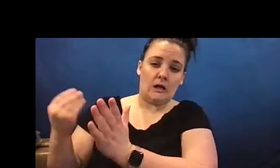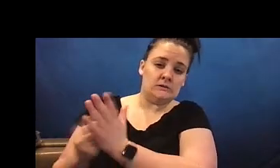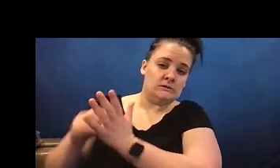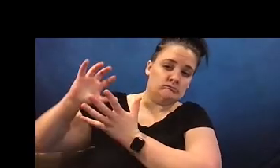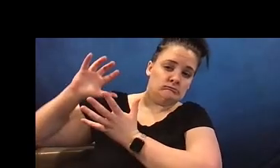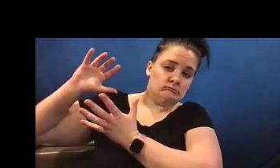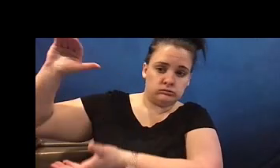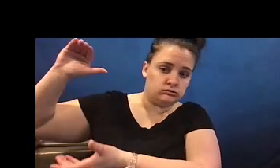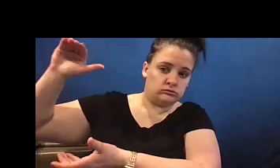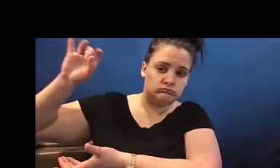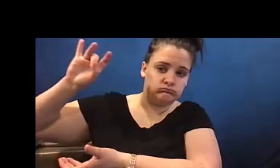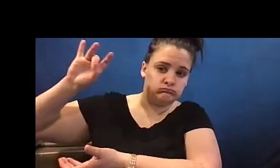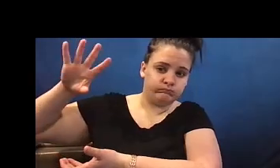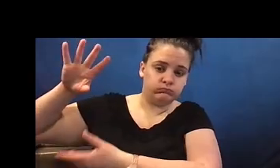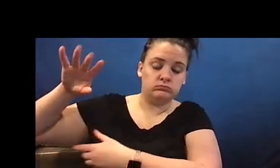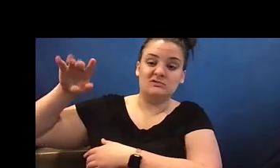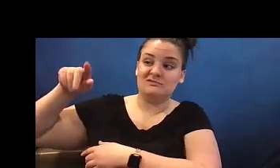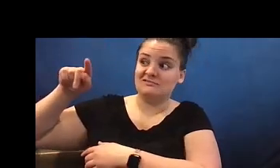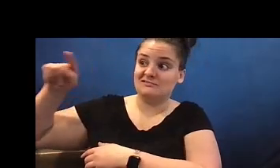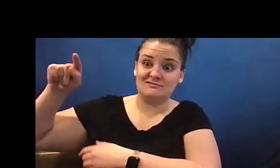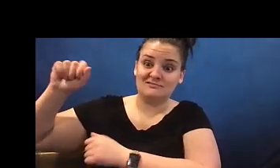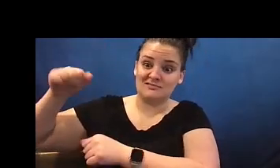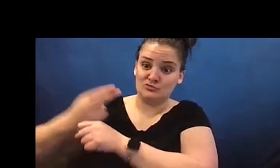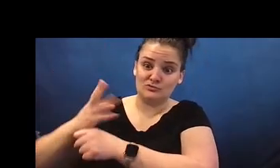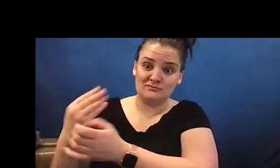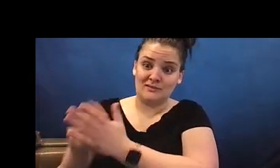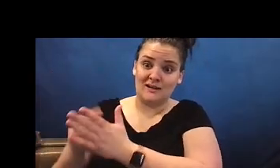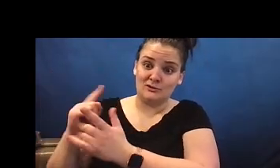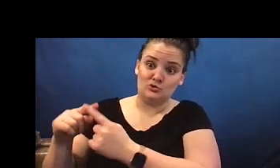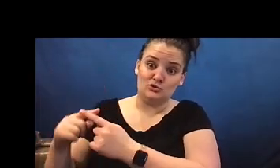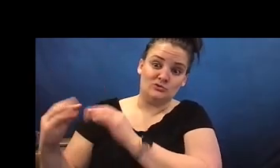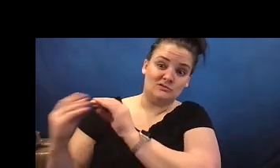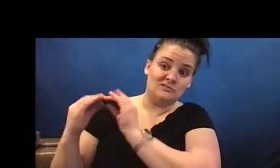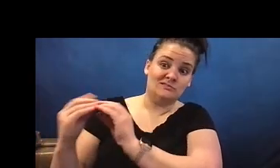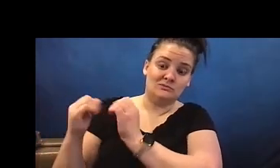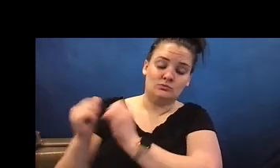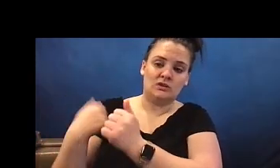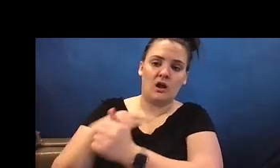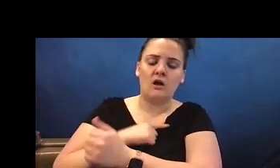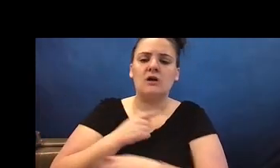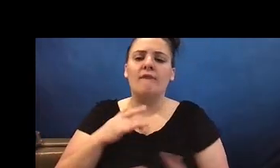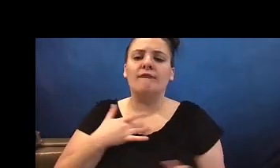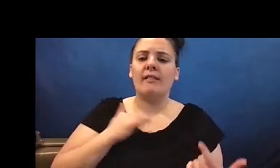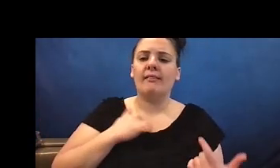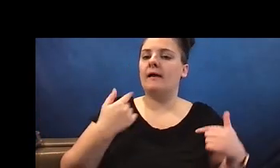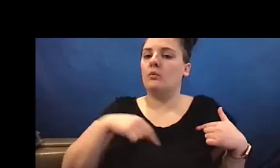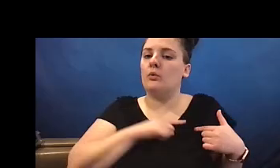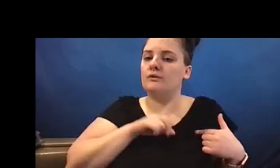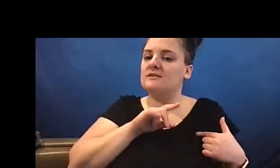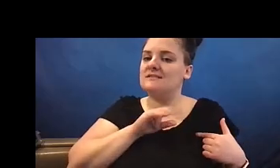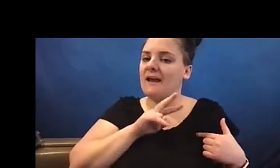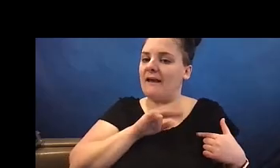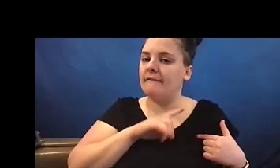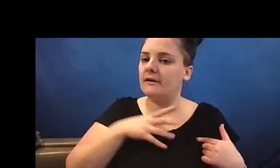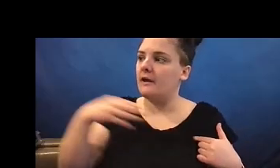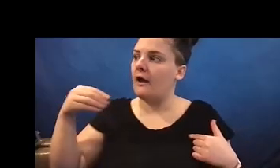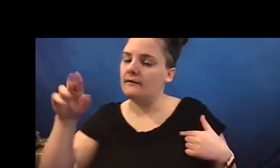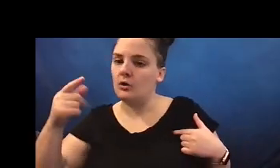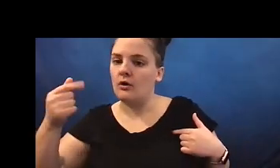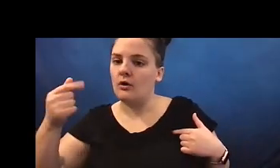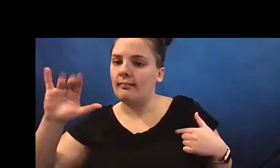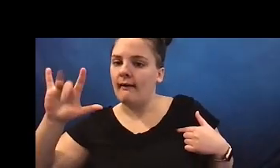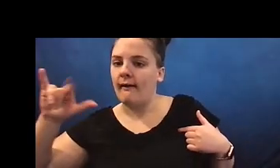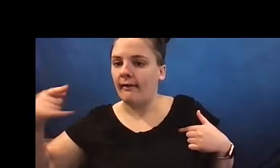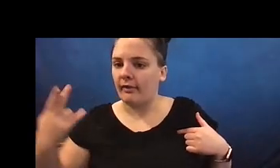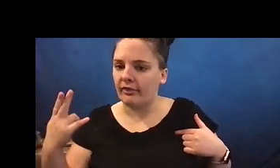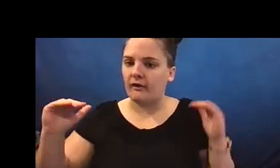ability to fight us, it is literally David and Goliath, but maybe not with the same outcome. Now, the state has,